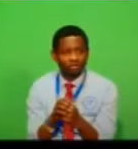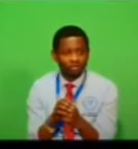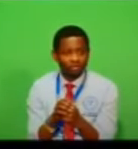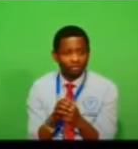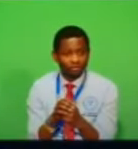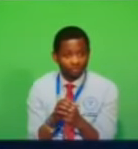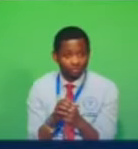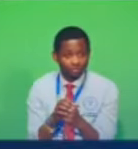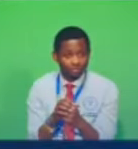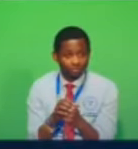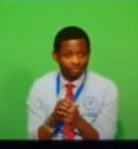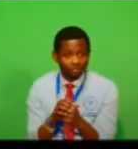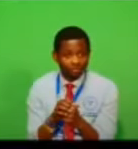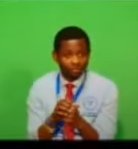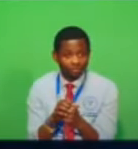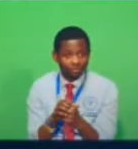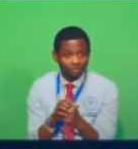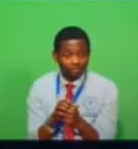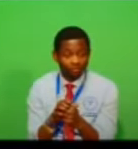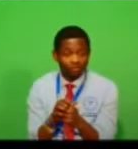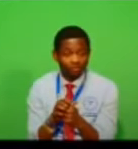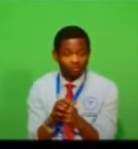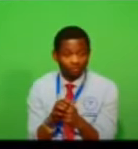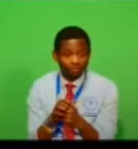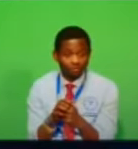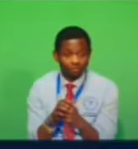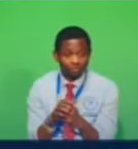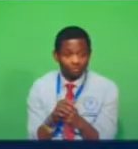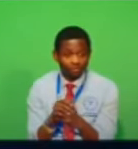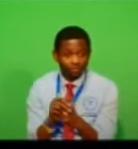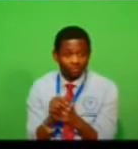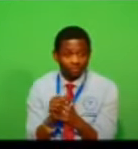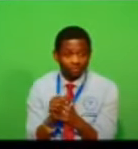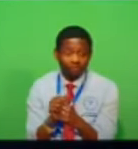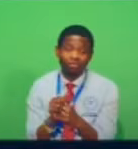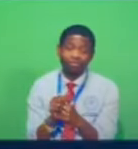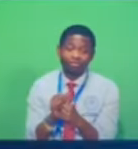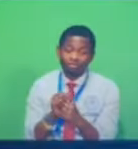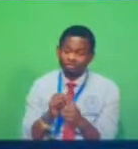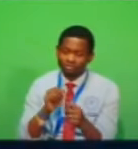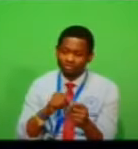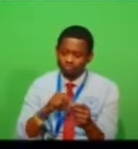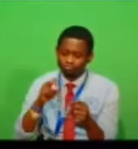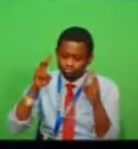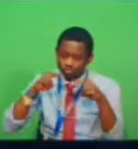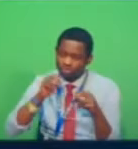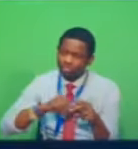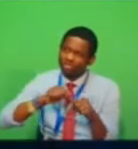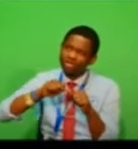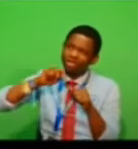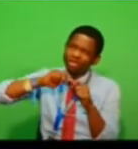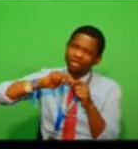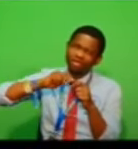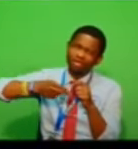I took her to the Bola. We call it Bola. So I took her to the highest point and it was raining. When she got